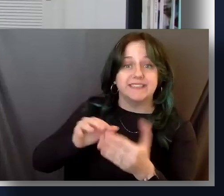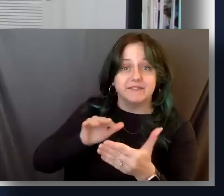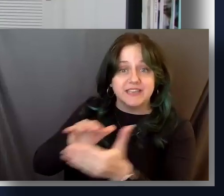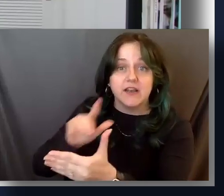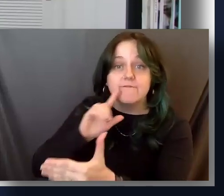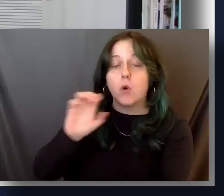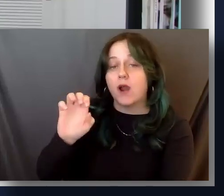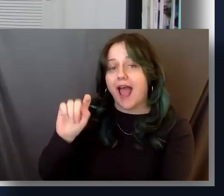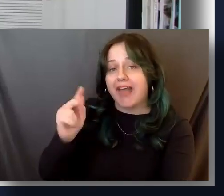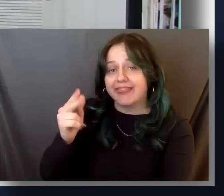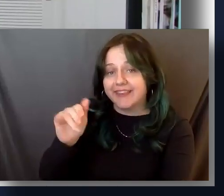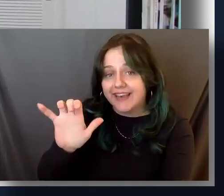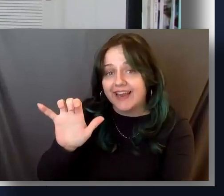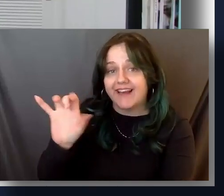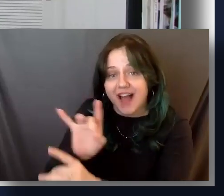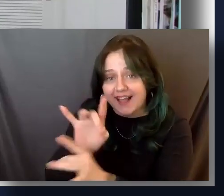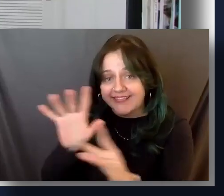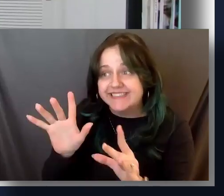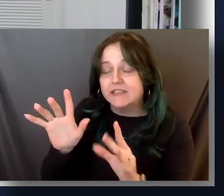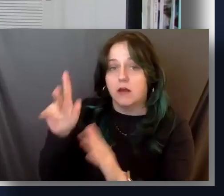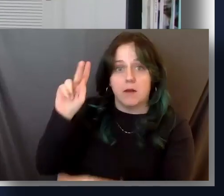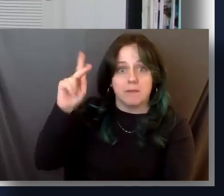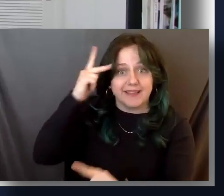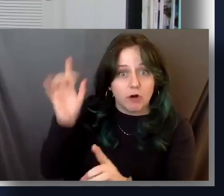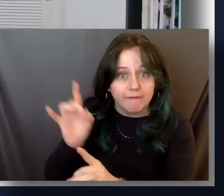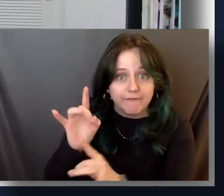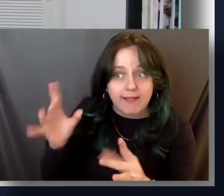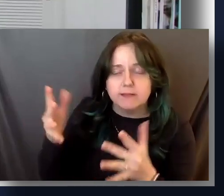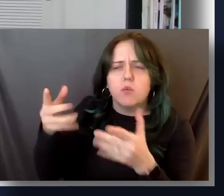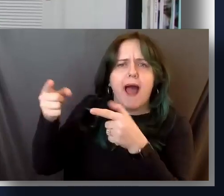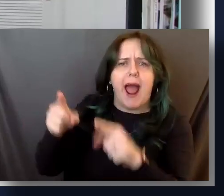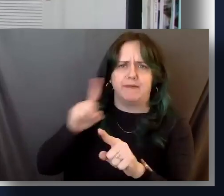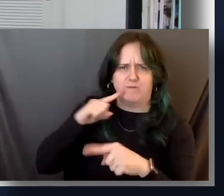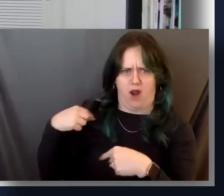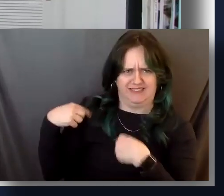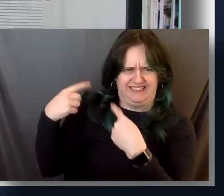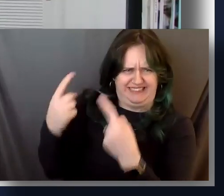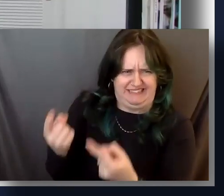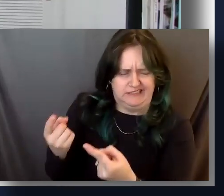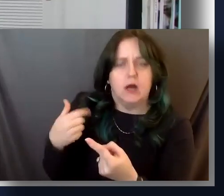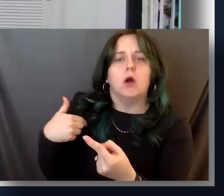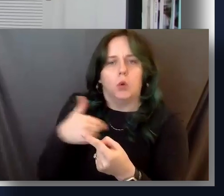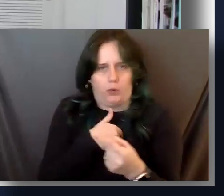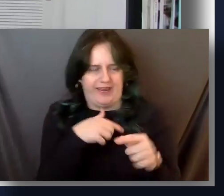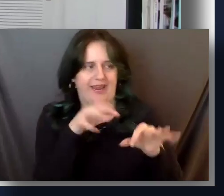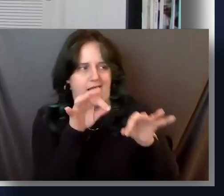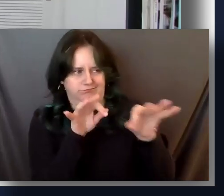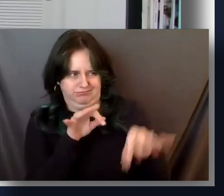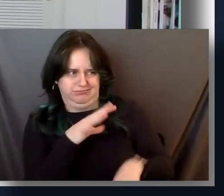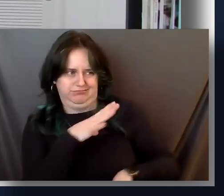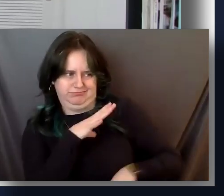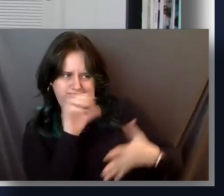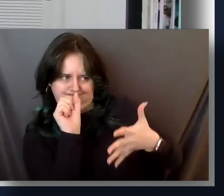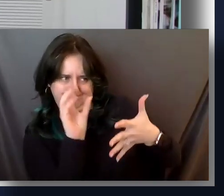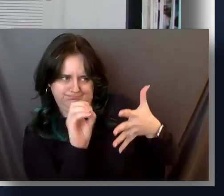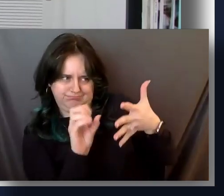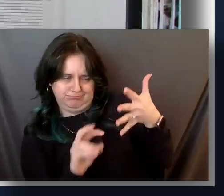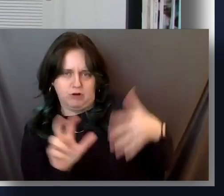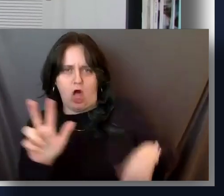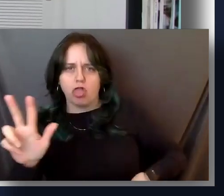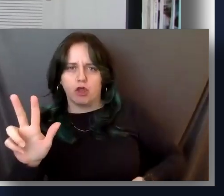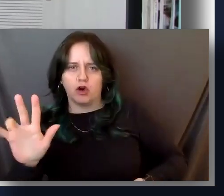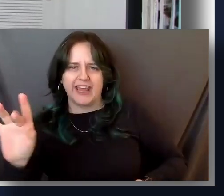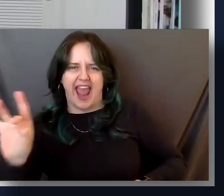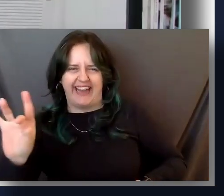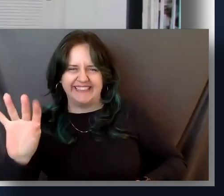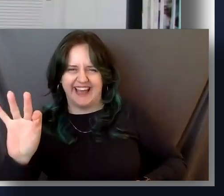done on ethnic conflict, civil war, political violence to date. And we gave them 38 different factors. And some of